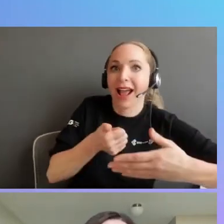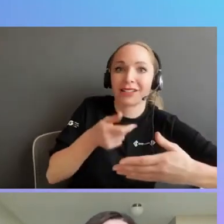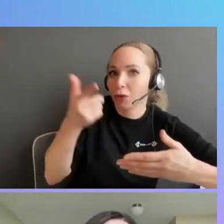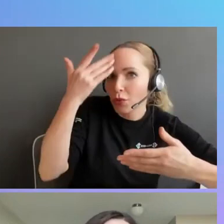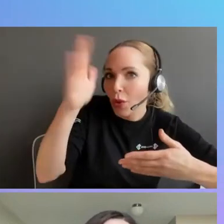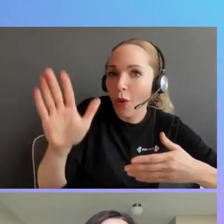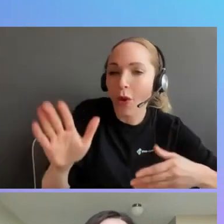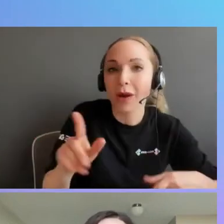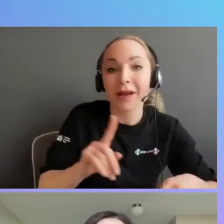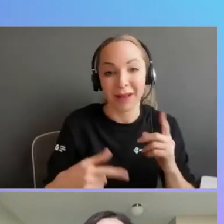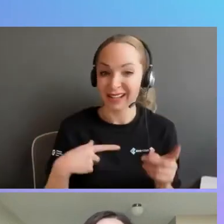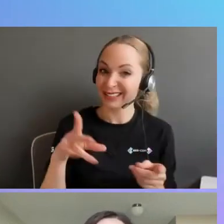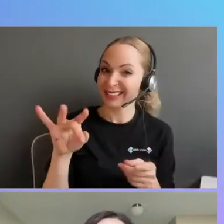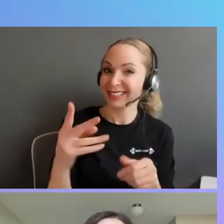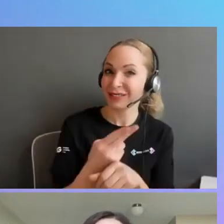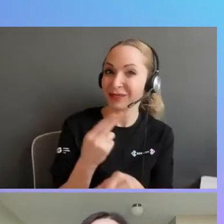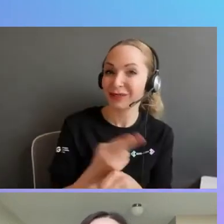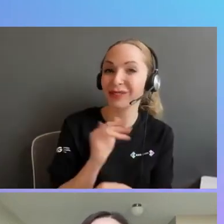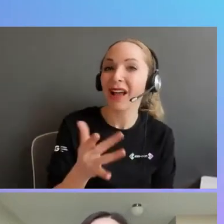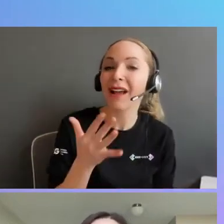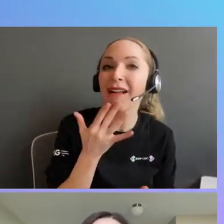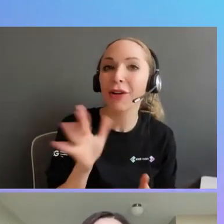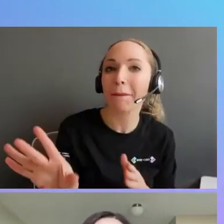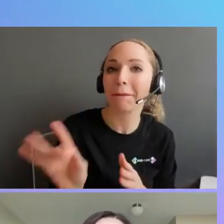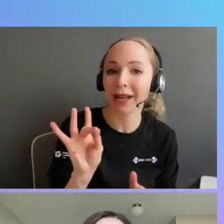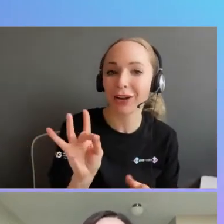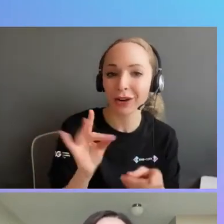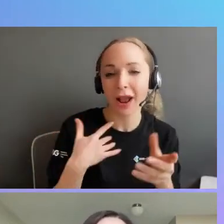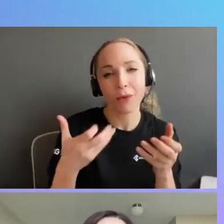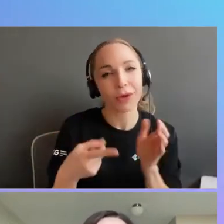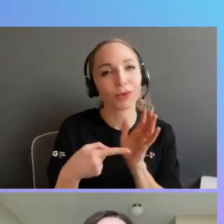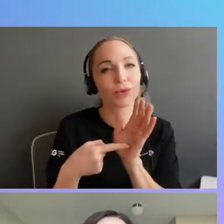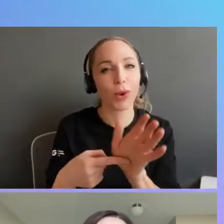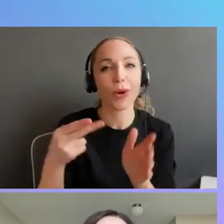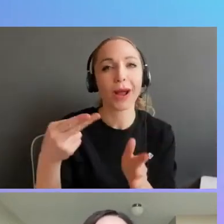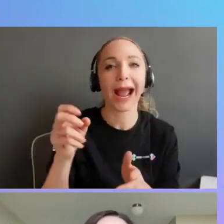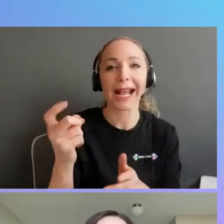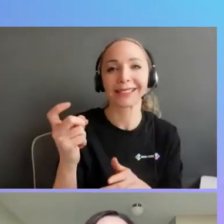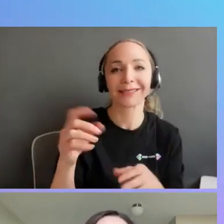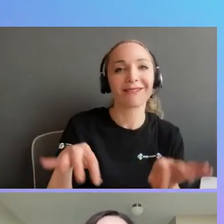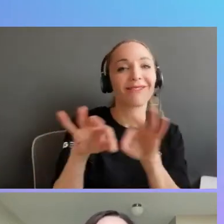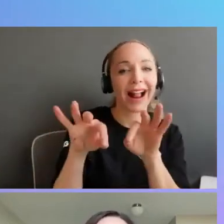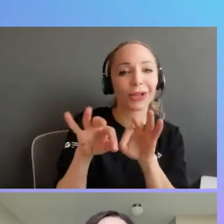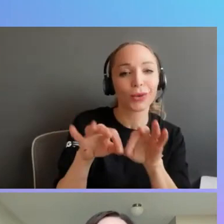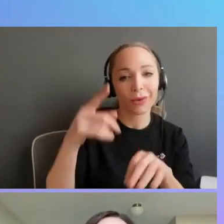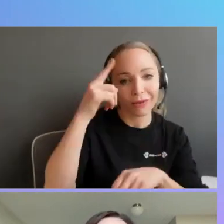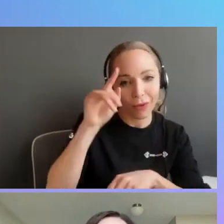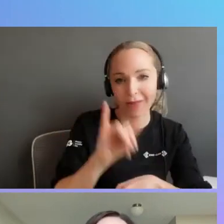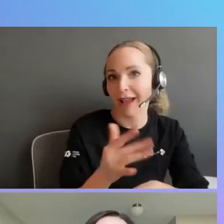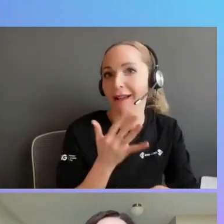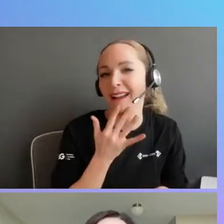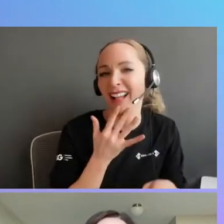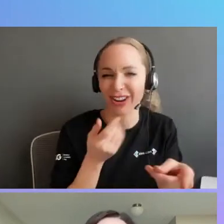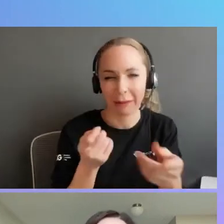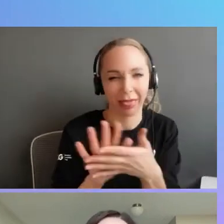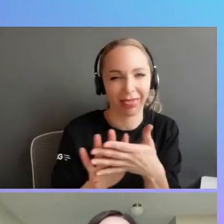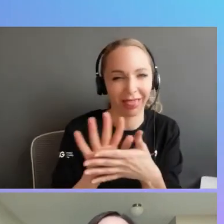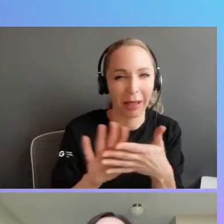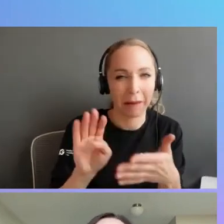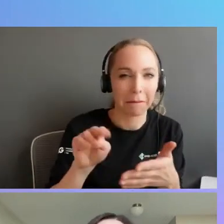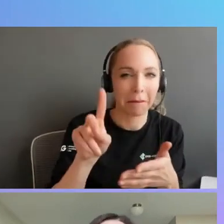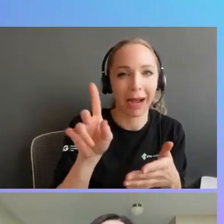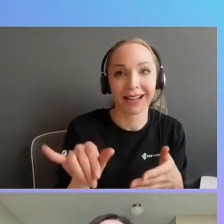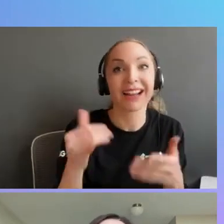grab what that kind of muddy blue color actually is, and I'm showing that hex value up here on screen. But now we can actually assess that rendered button